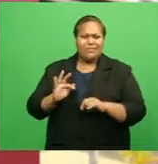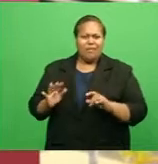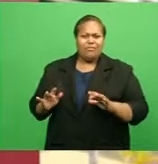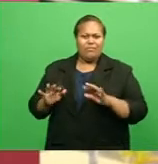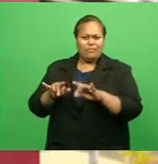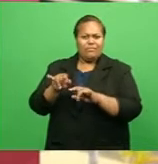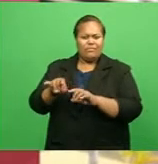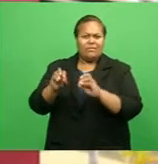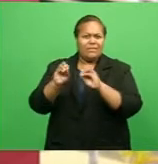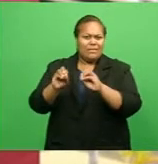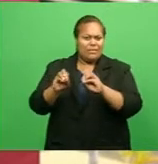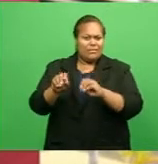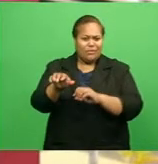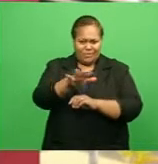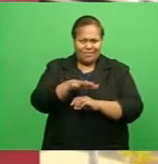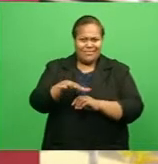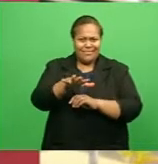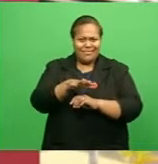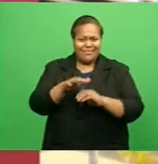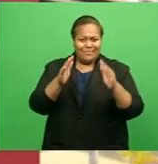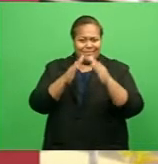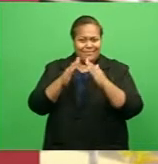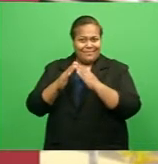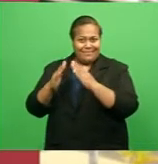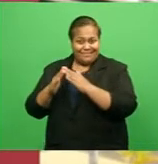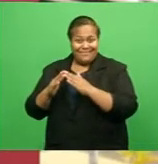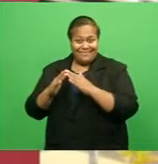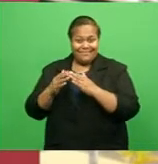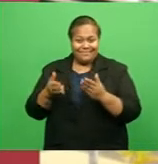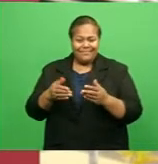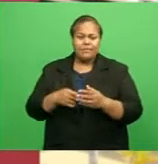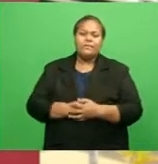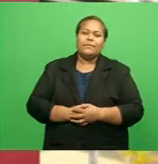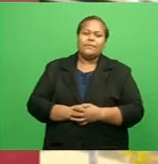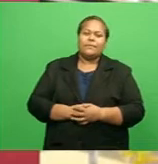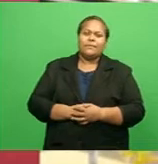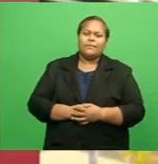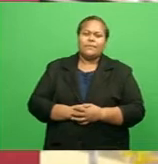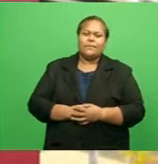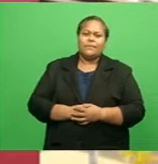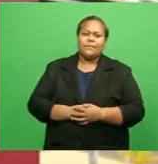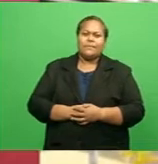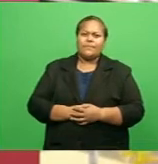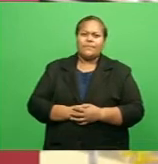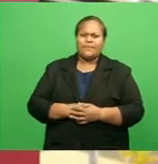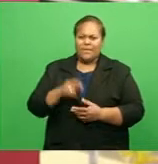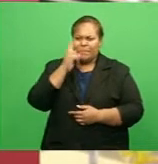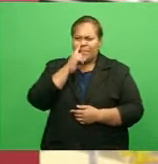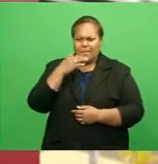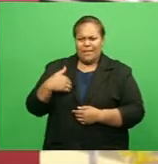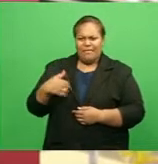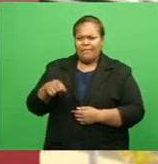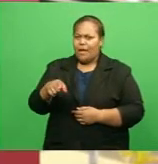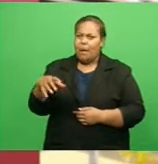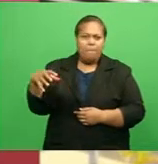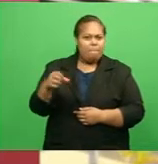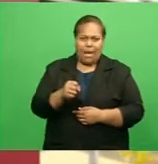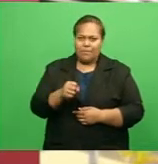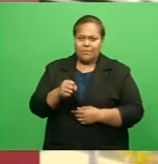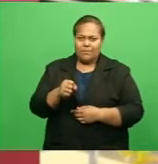estates to be there, and for tenants to take ownership of the properties